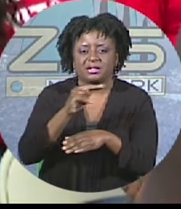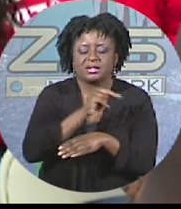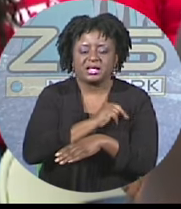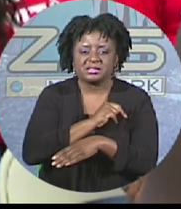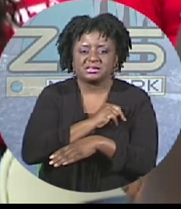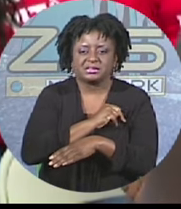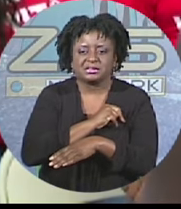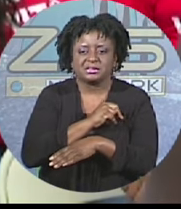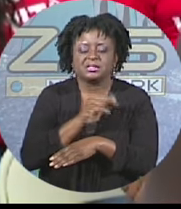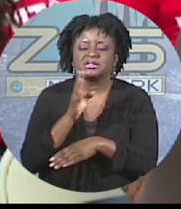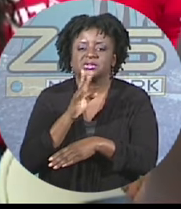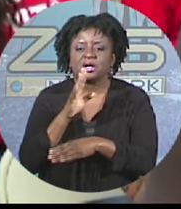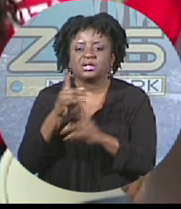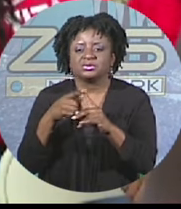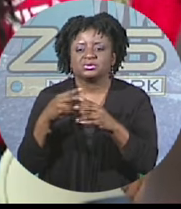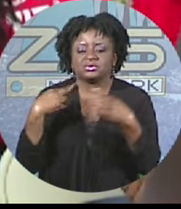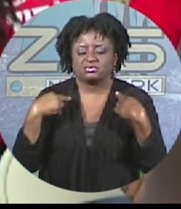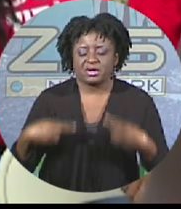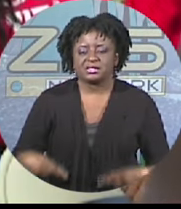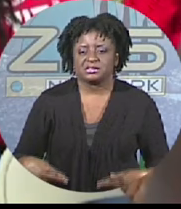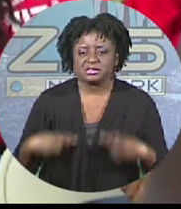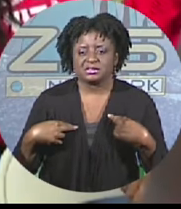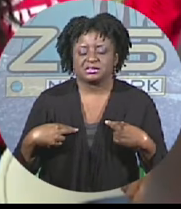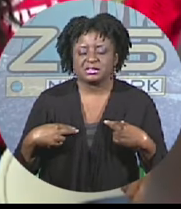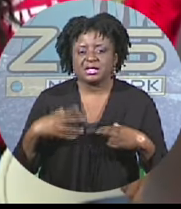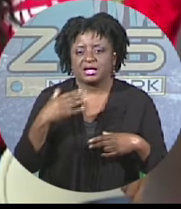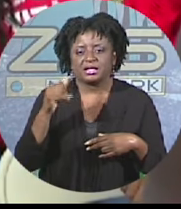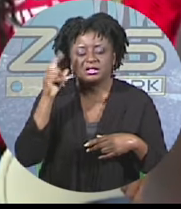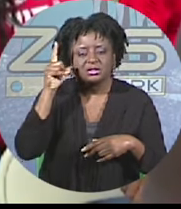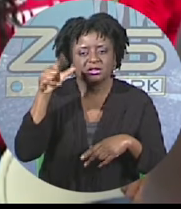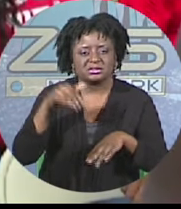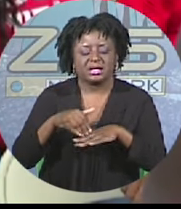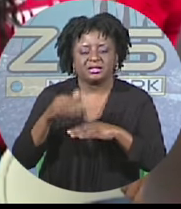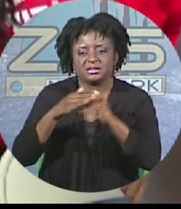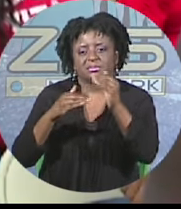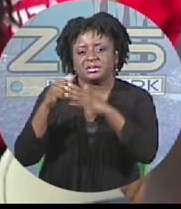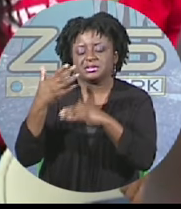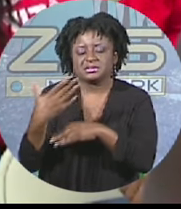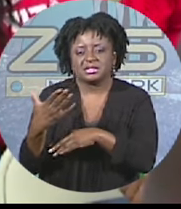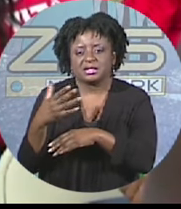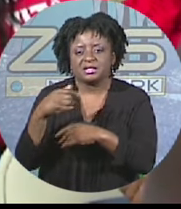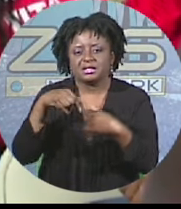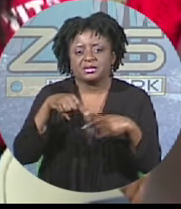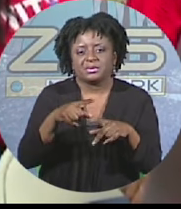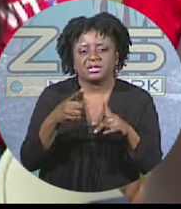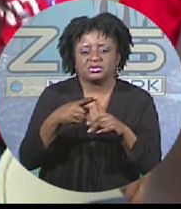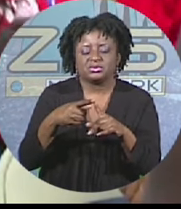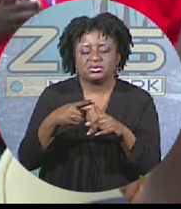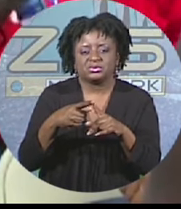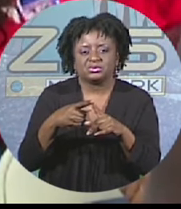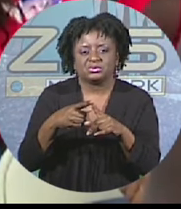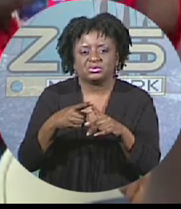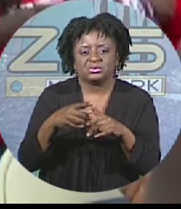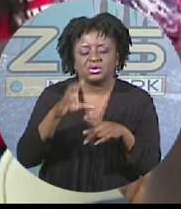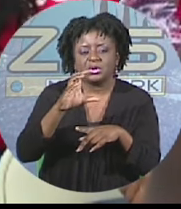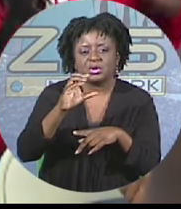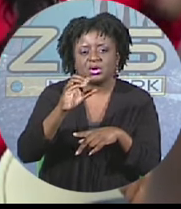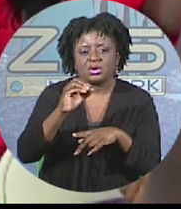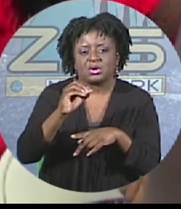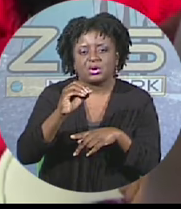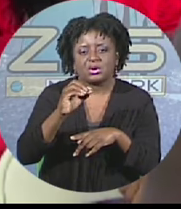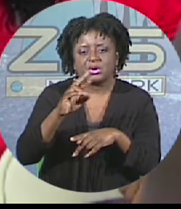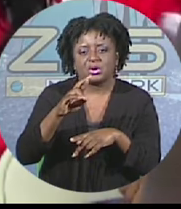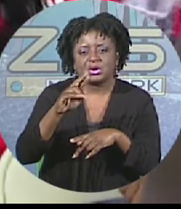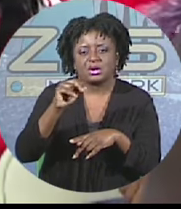there, Dr. Minnis left Rum Key for here in Crooked Island. We landed at Colonel Hill, where supporters greeted Dr. Minnis and his